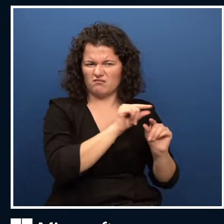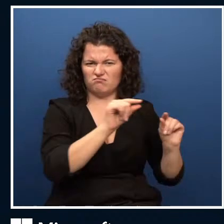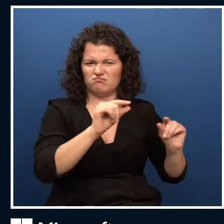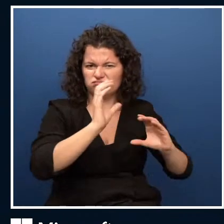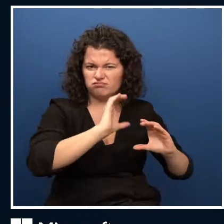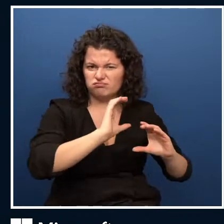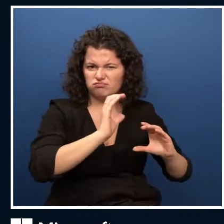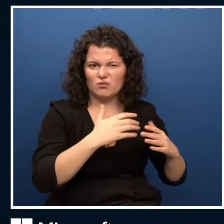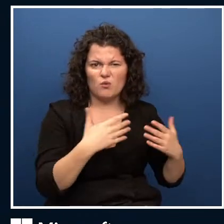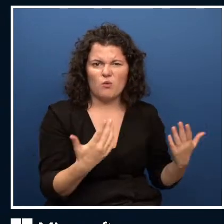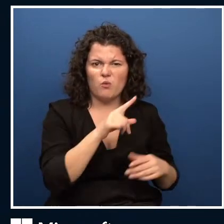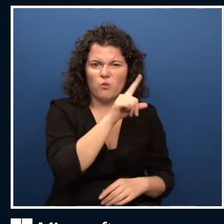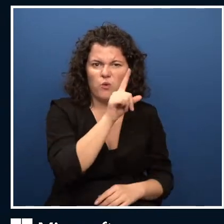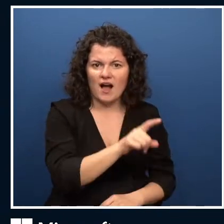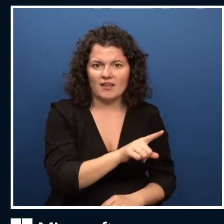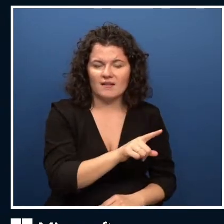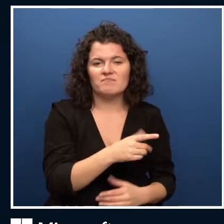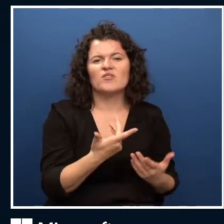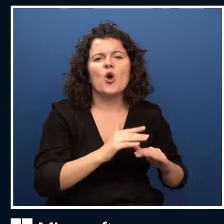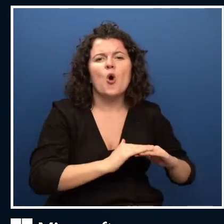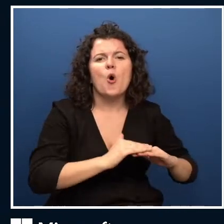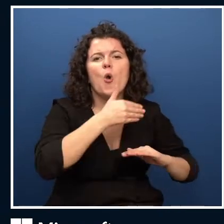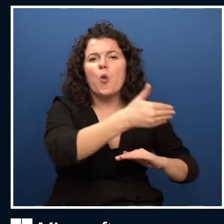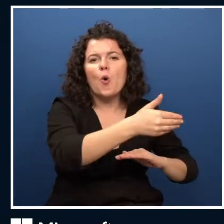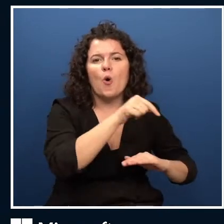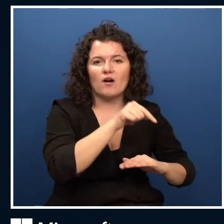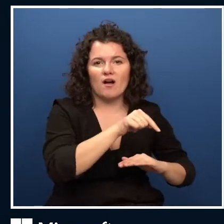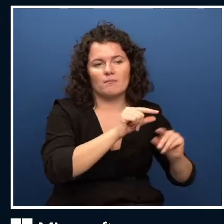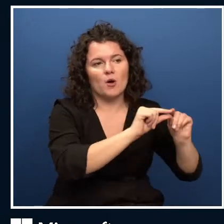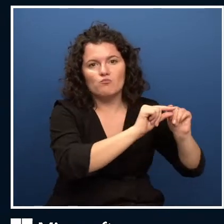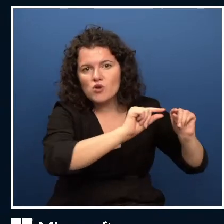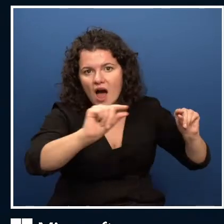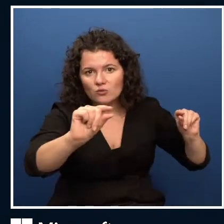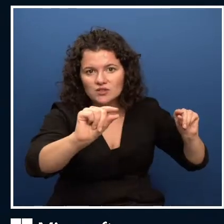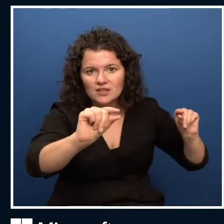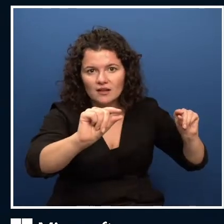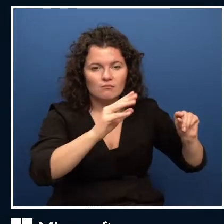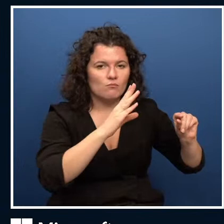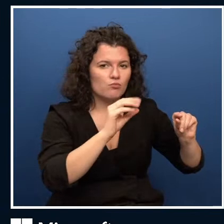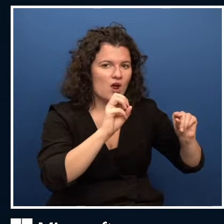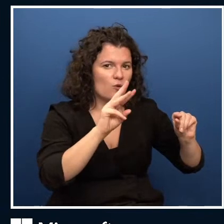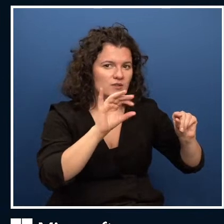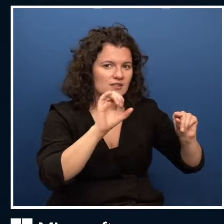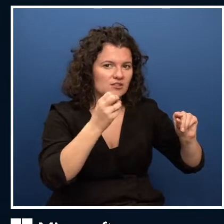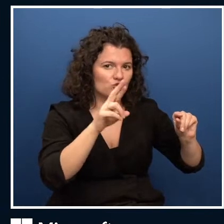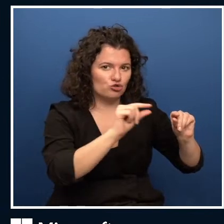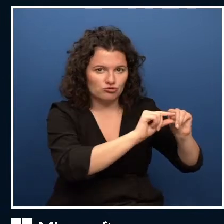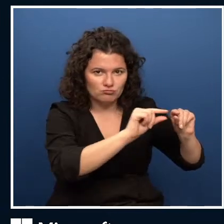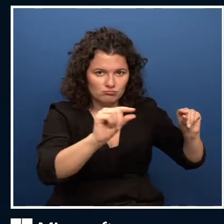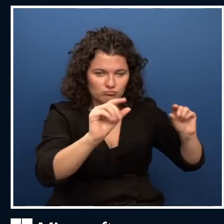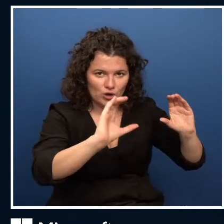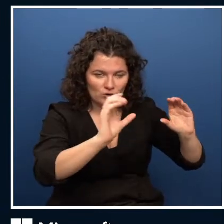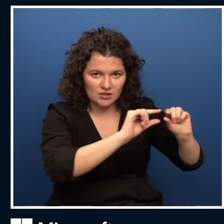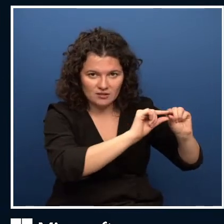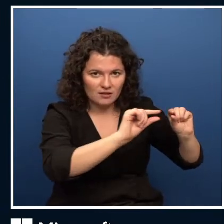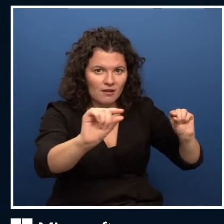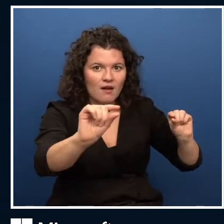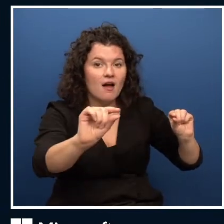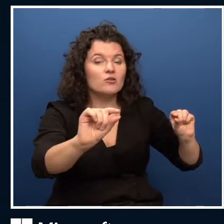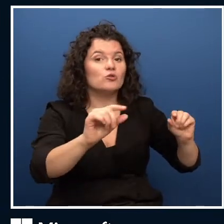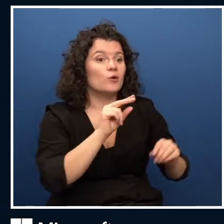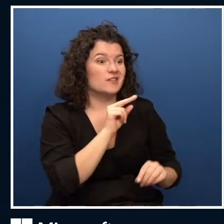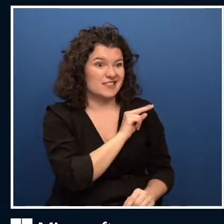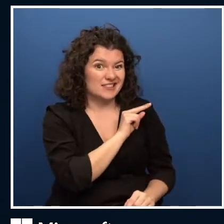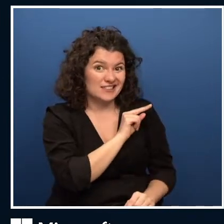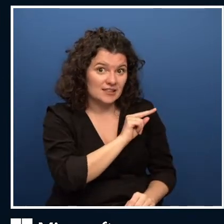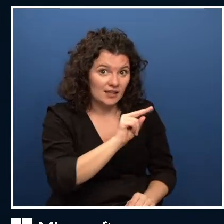doing it locally in the browser is that you can get a lot higher speed so that you can do it